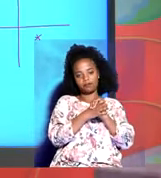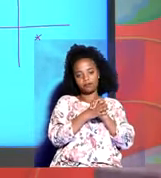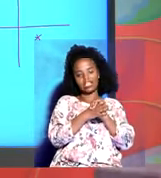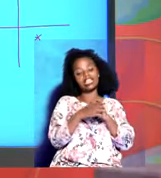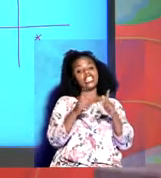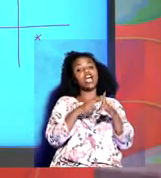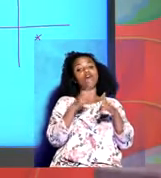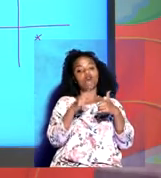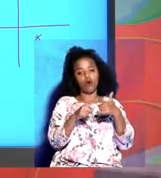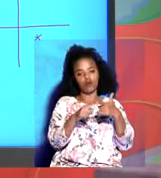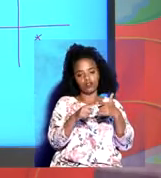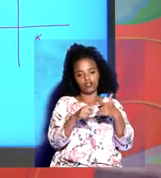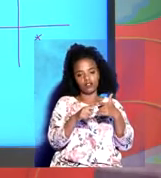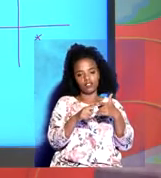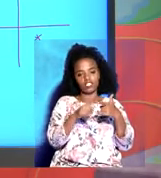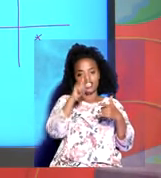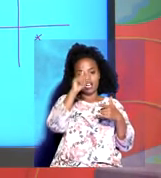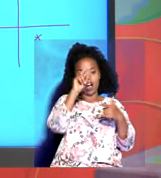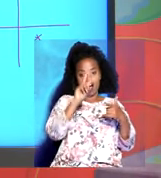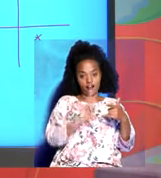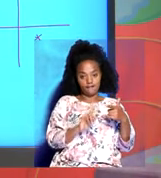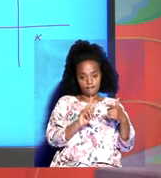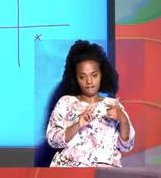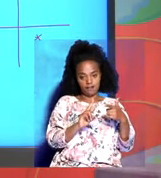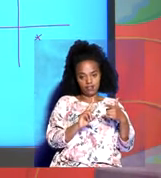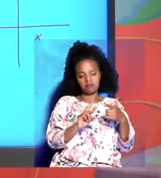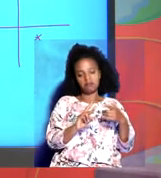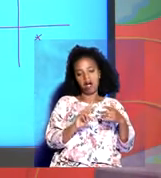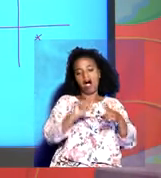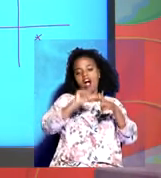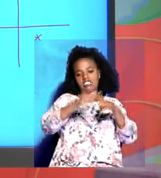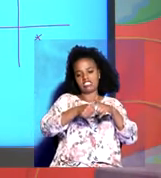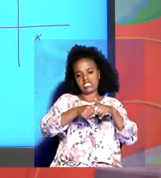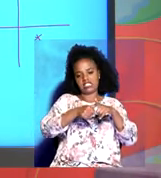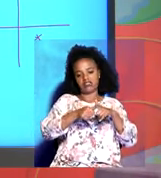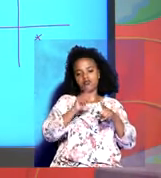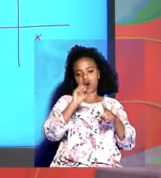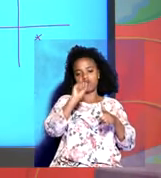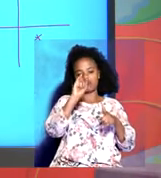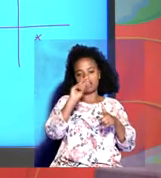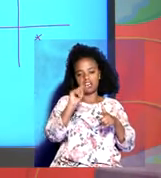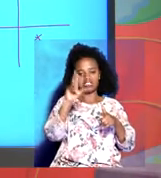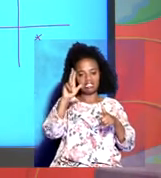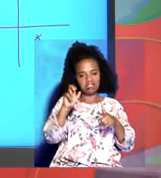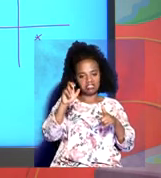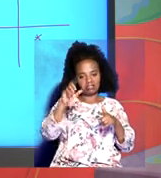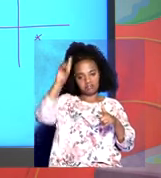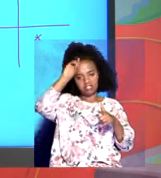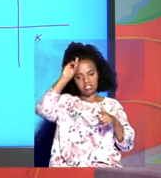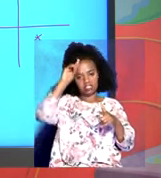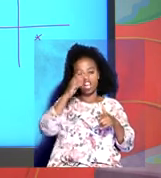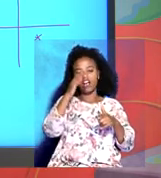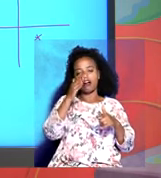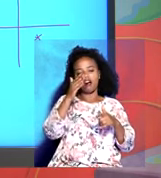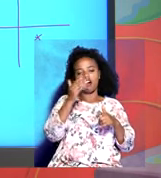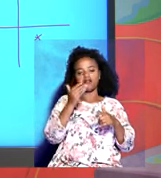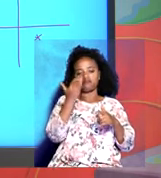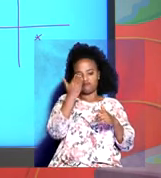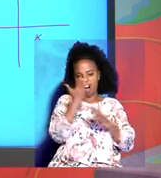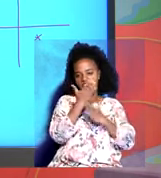Therefore, half is the reference angle will be, it is sine 30 gives you half. So